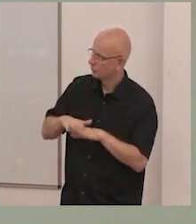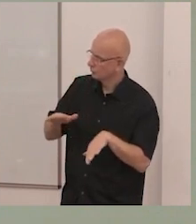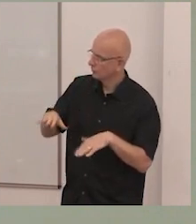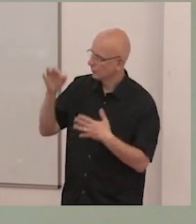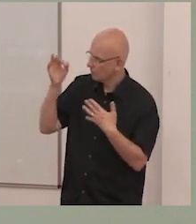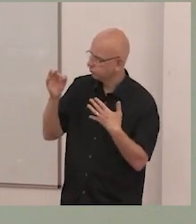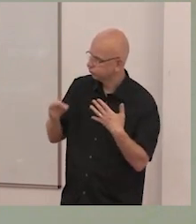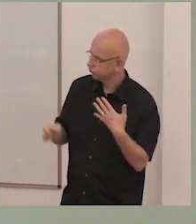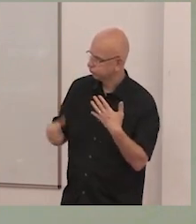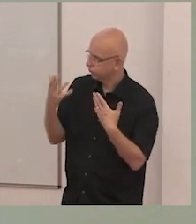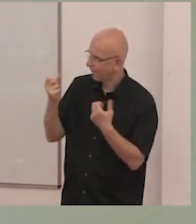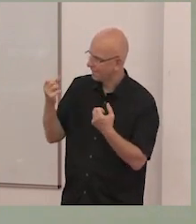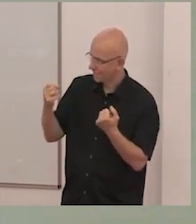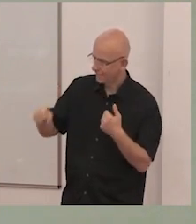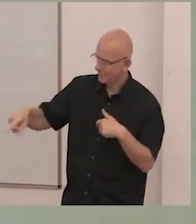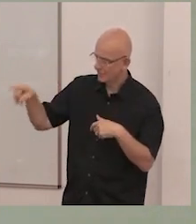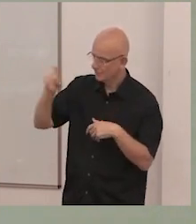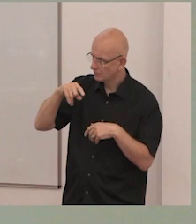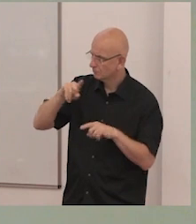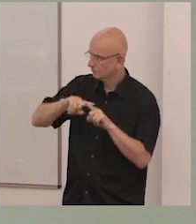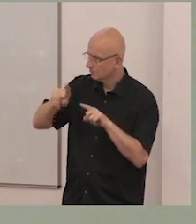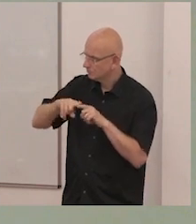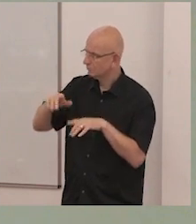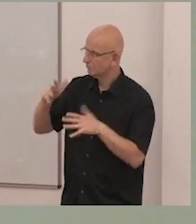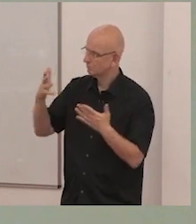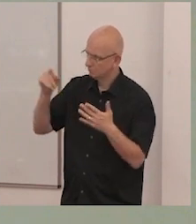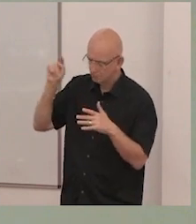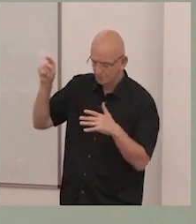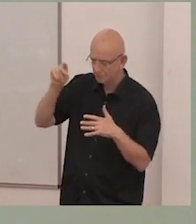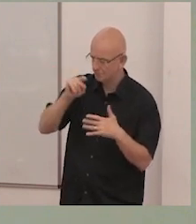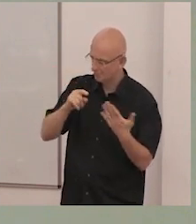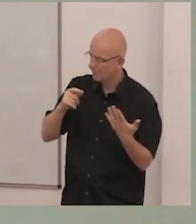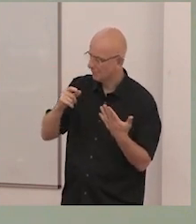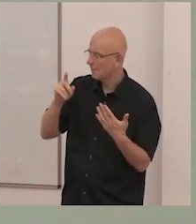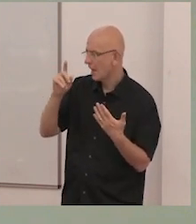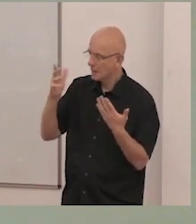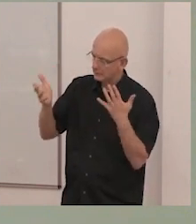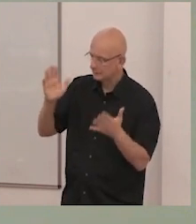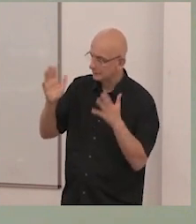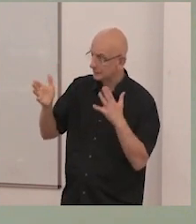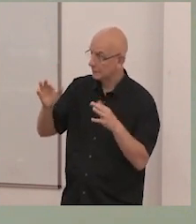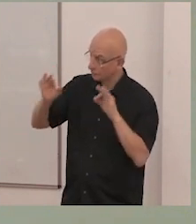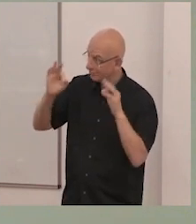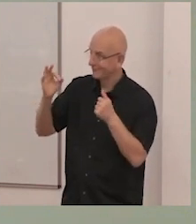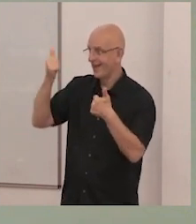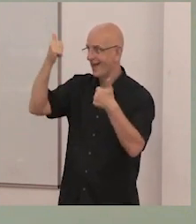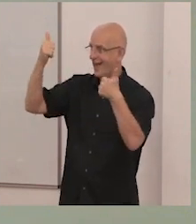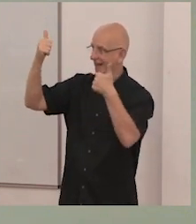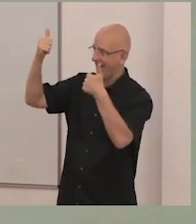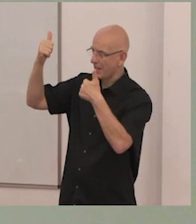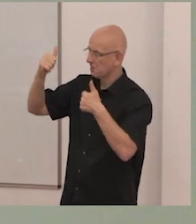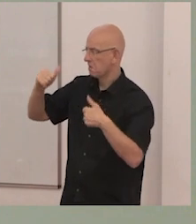Maybe with limited success this is happening, but somebody has to remind this. While